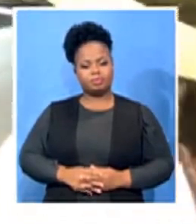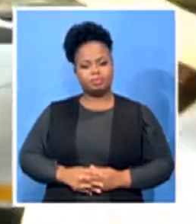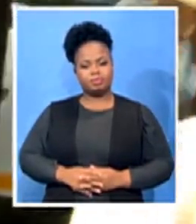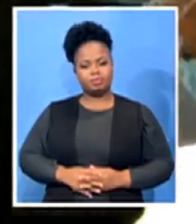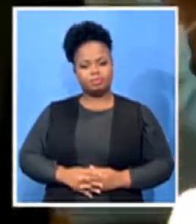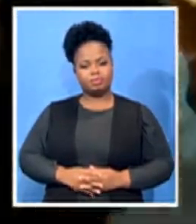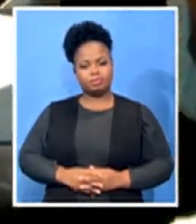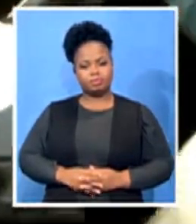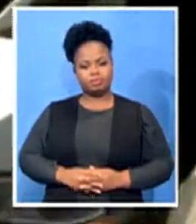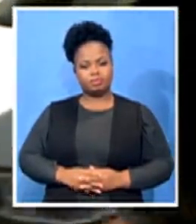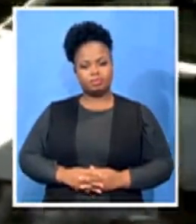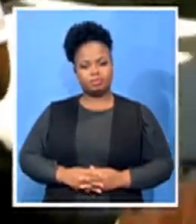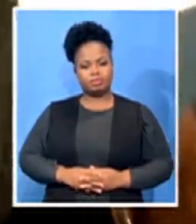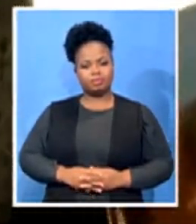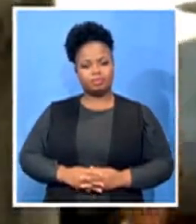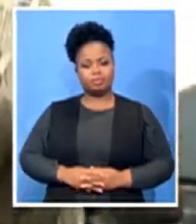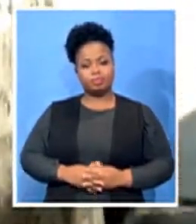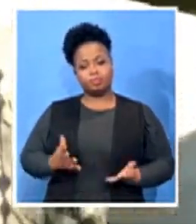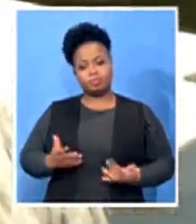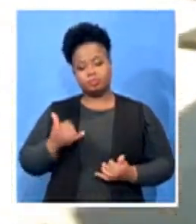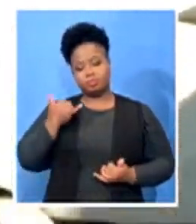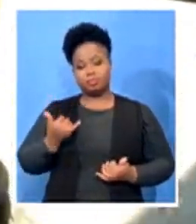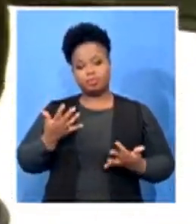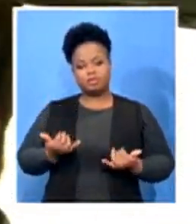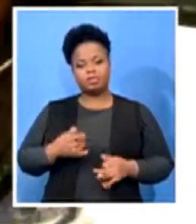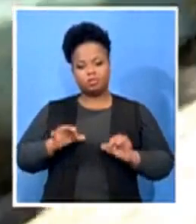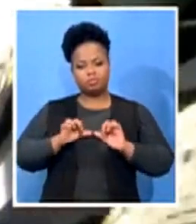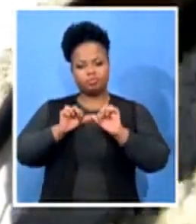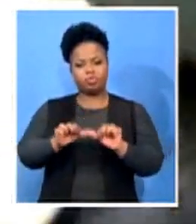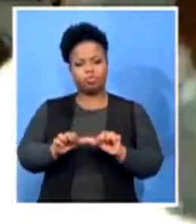Okay, Desiree, we are continuing to move along.